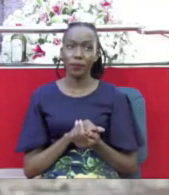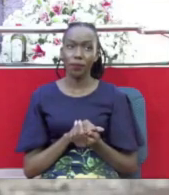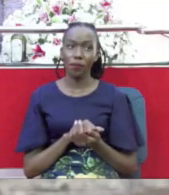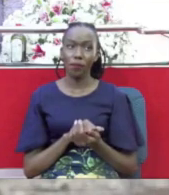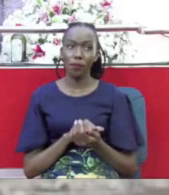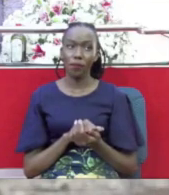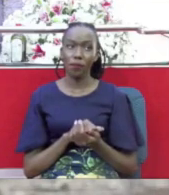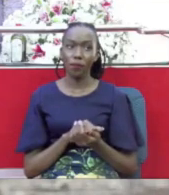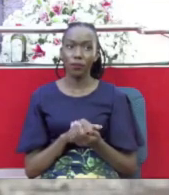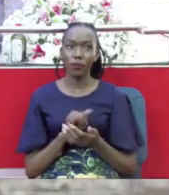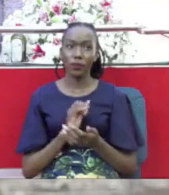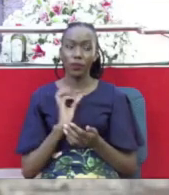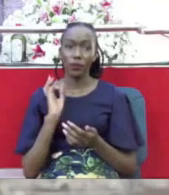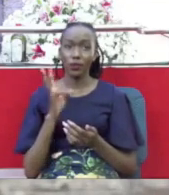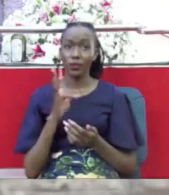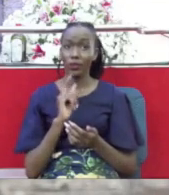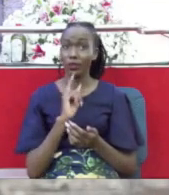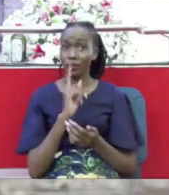I will tell you the truth.